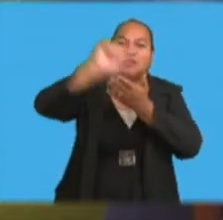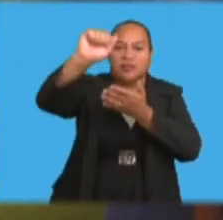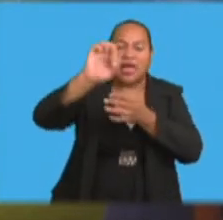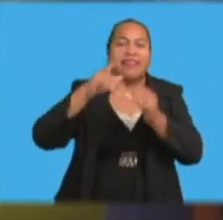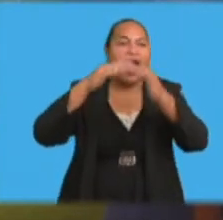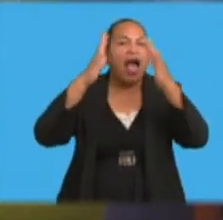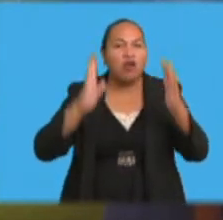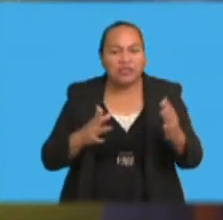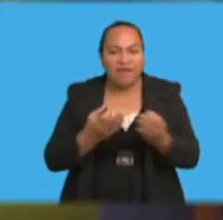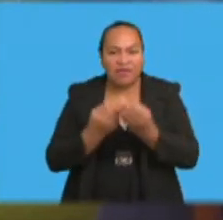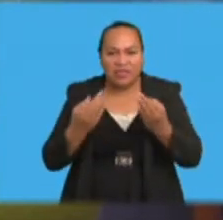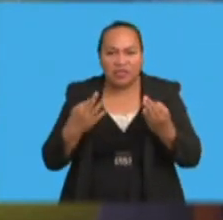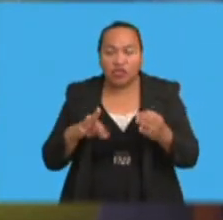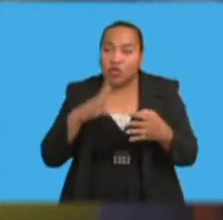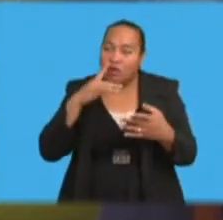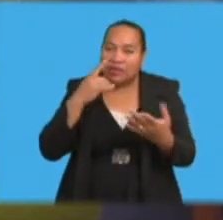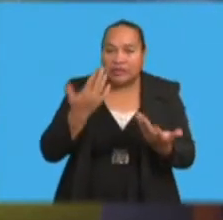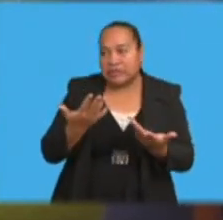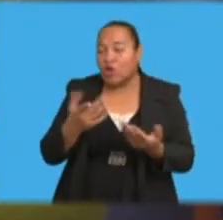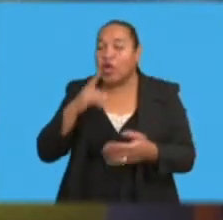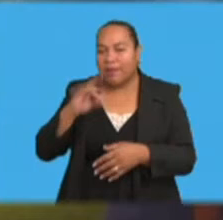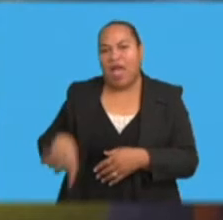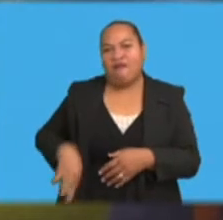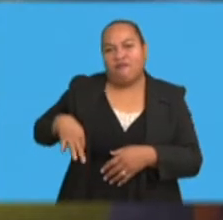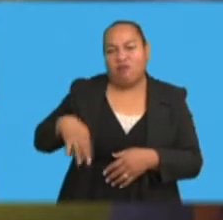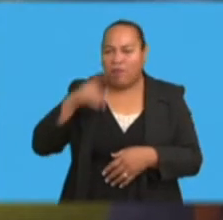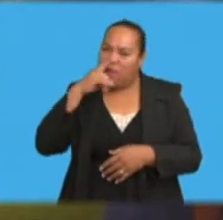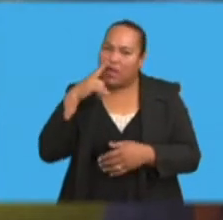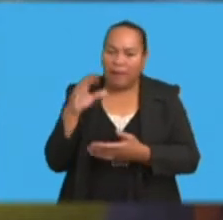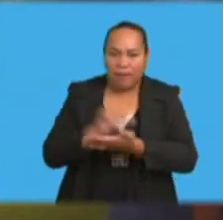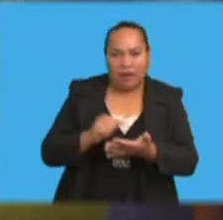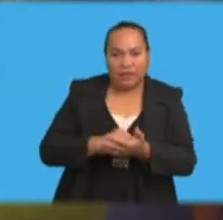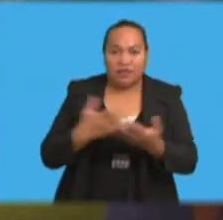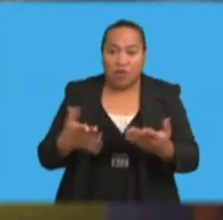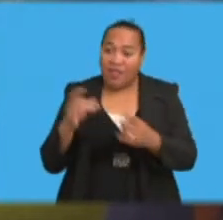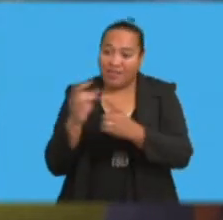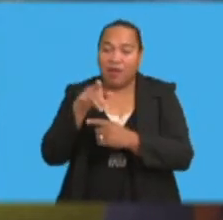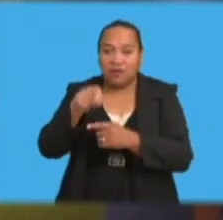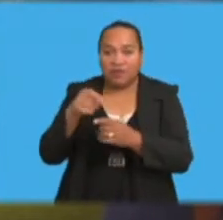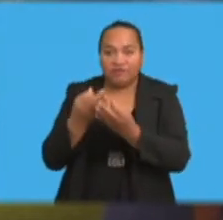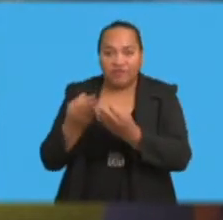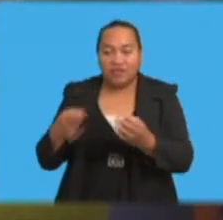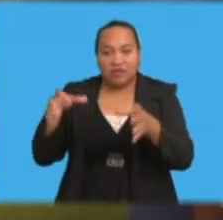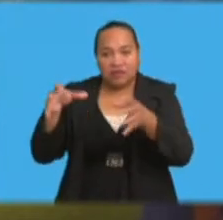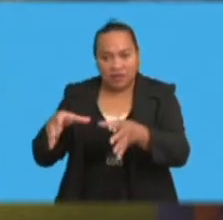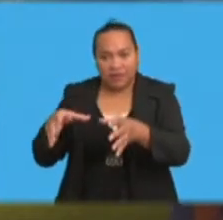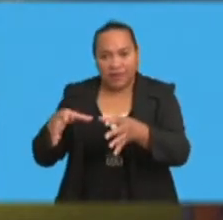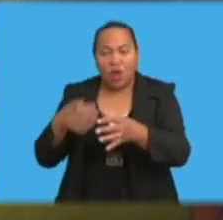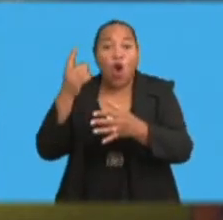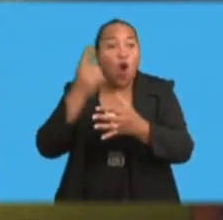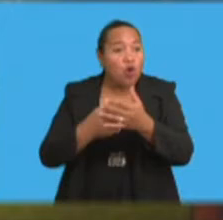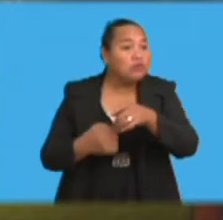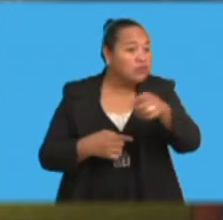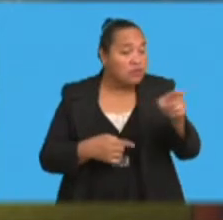facility introduced to help address housing affordability. Funds from these special facilities are only disbursed through